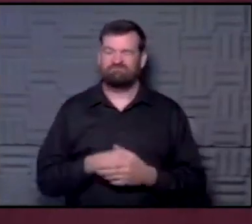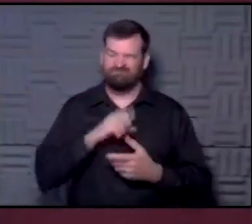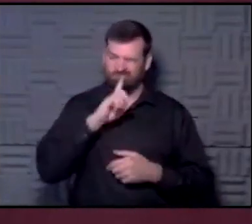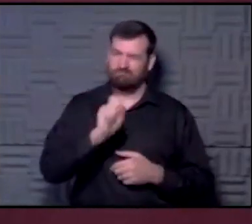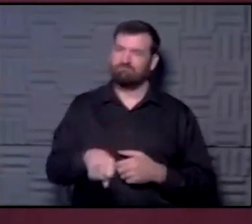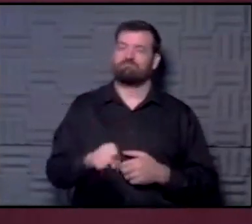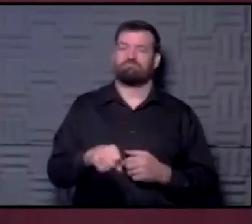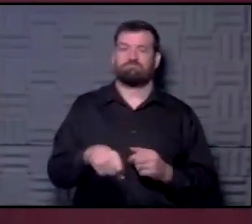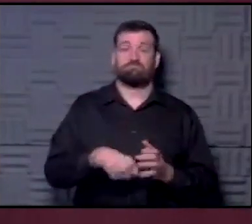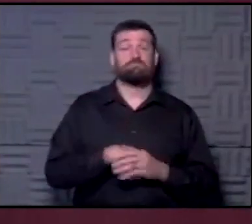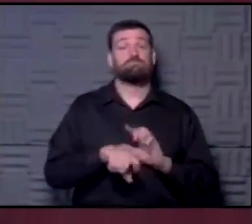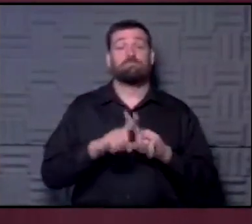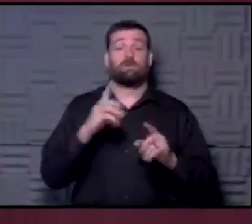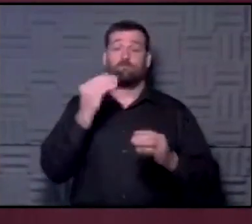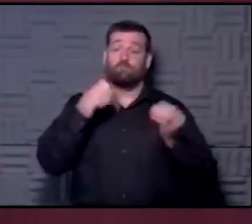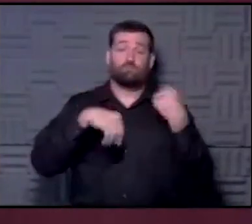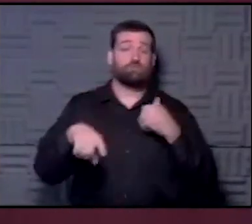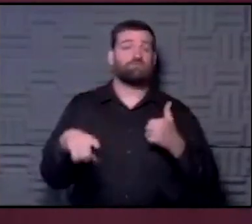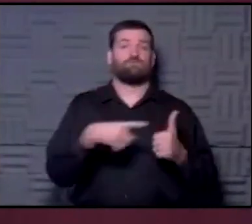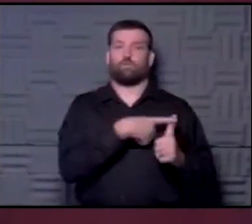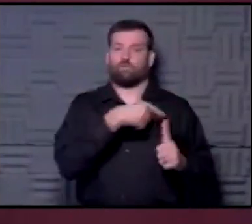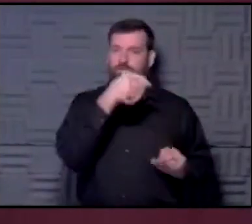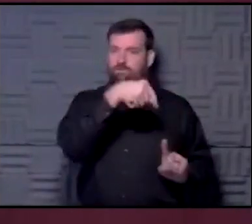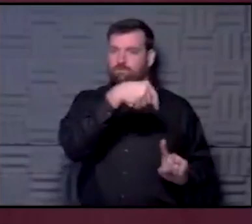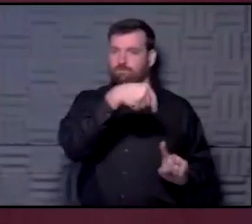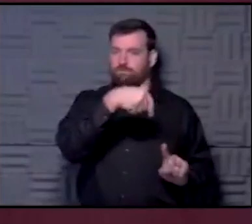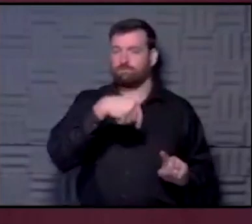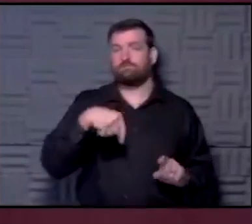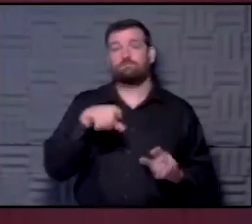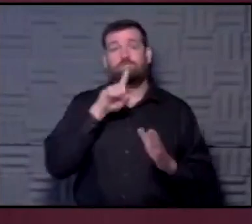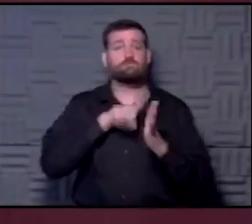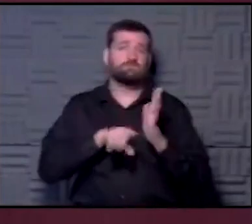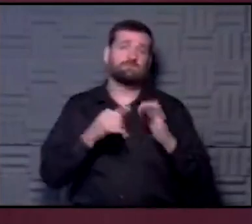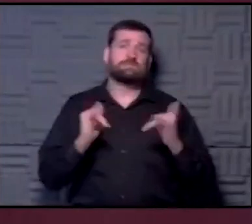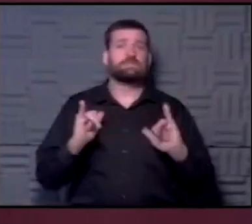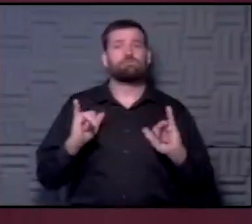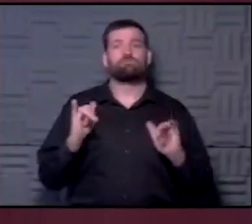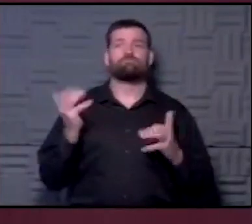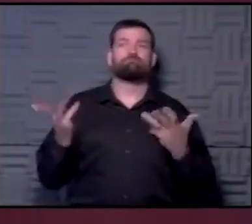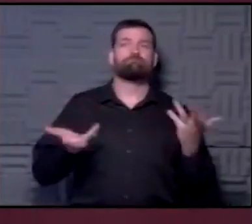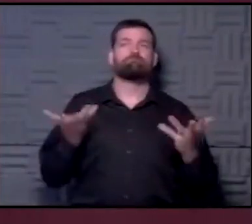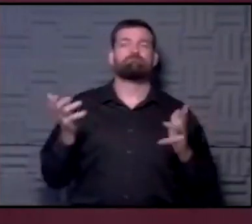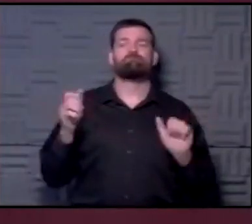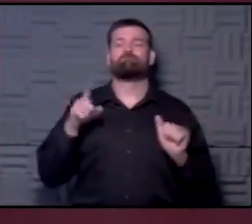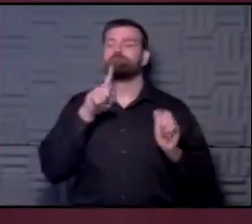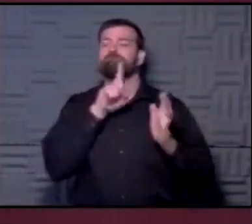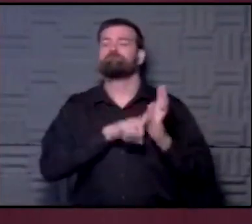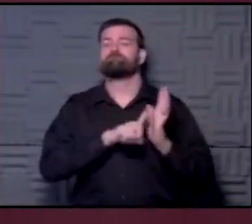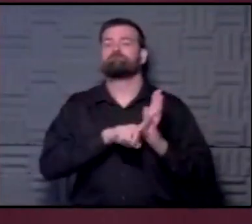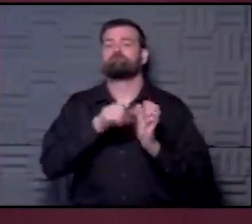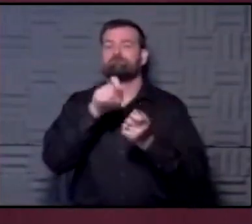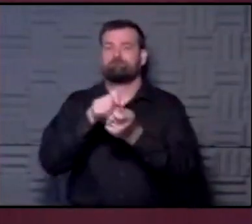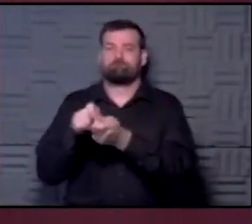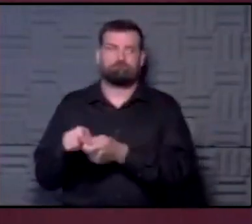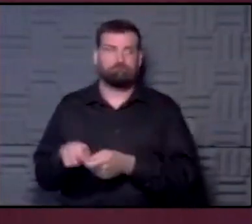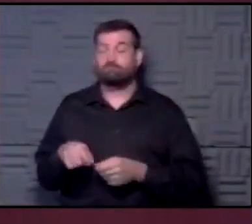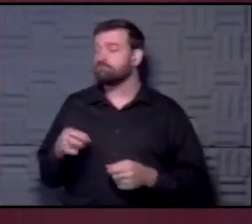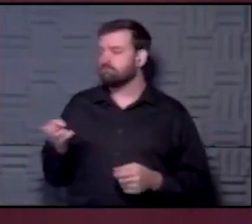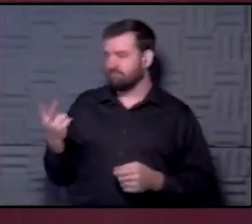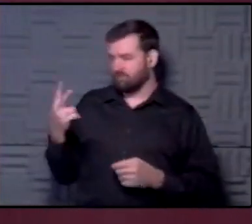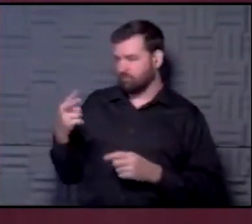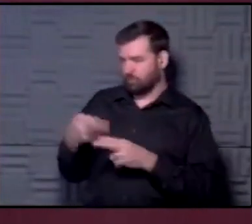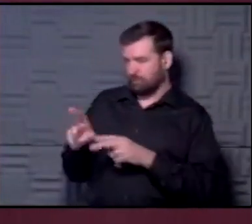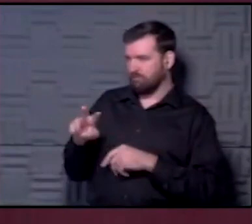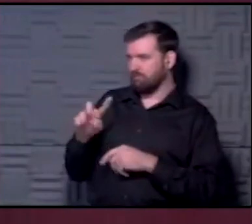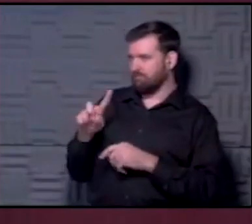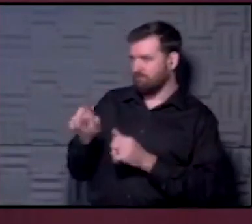absolutely. But foods first, I think research is still kind of looking at the particular And two quick particulars and follow-up